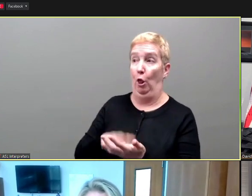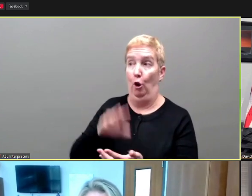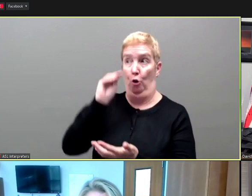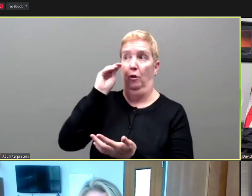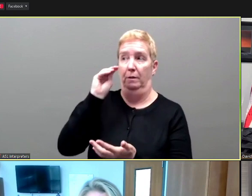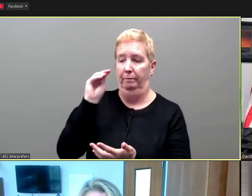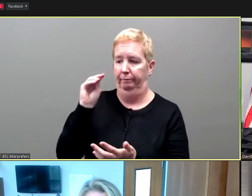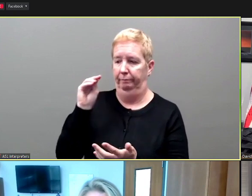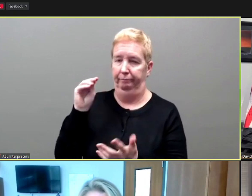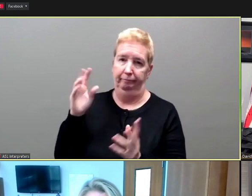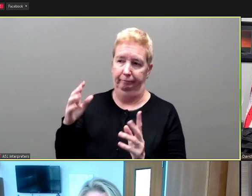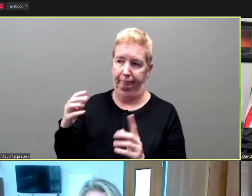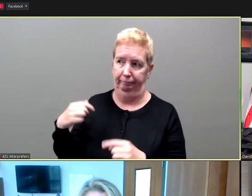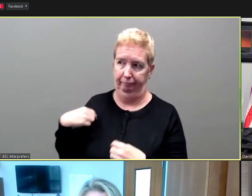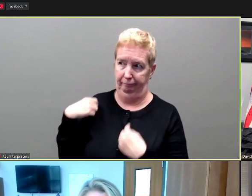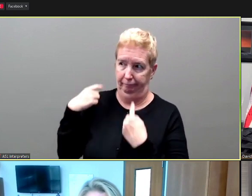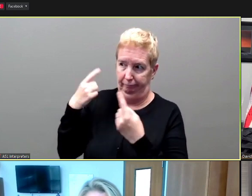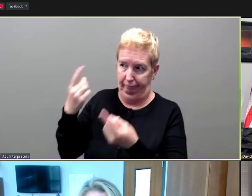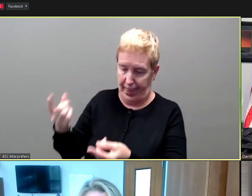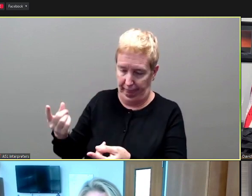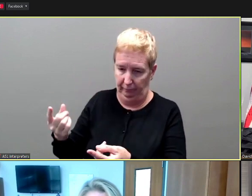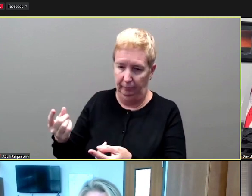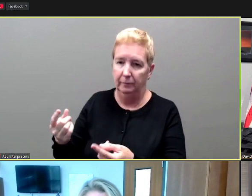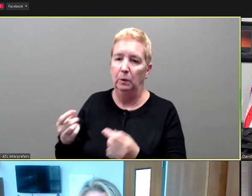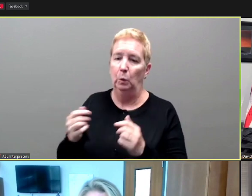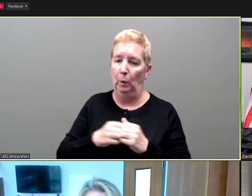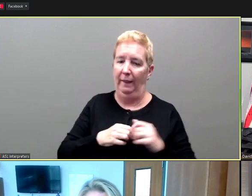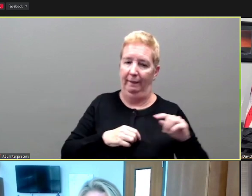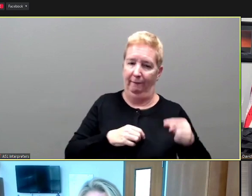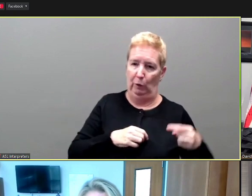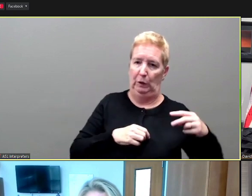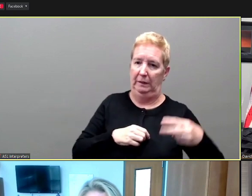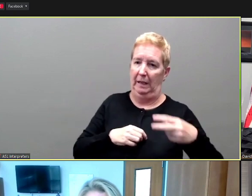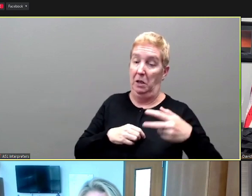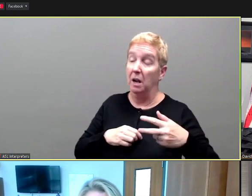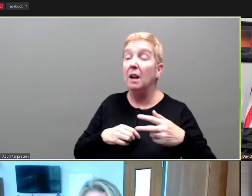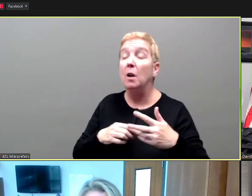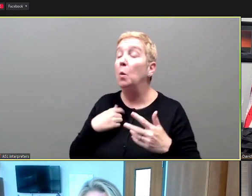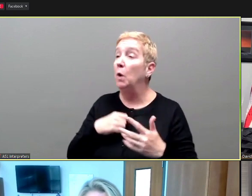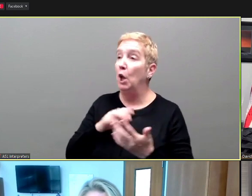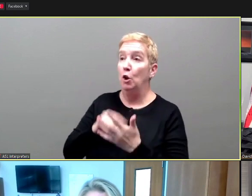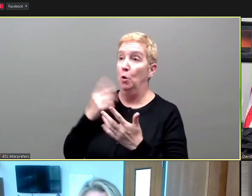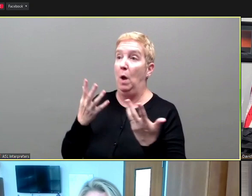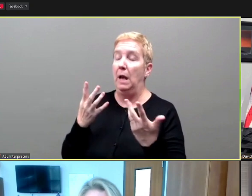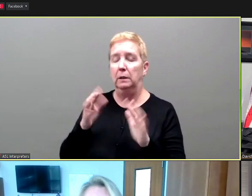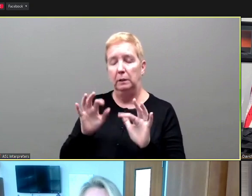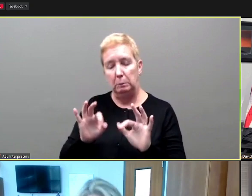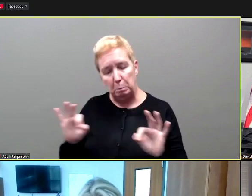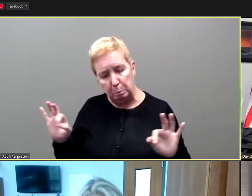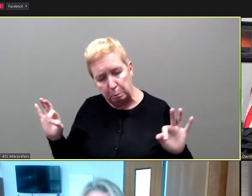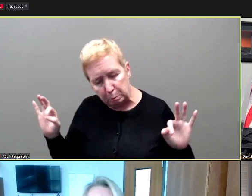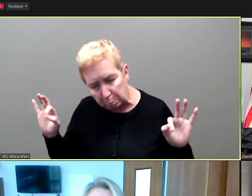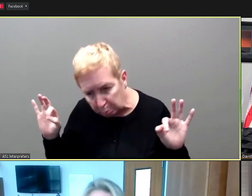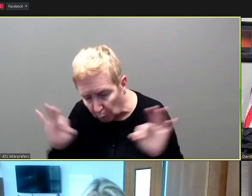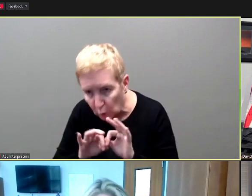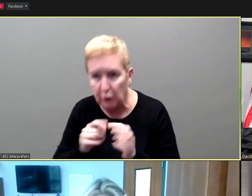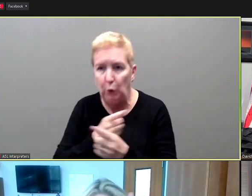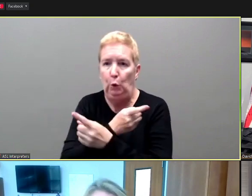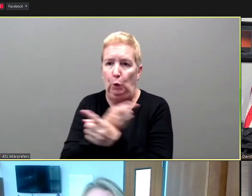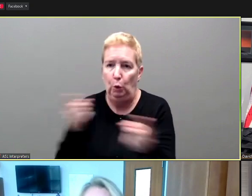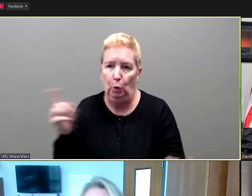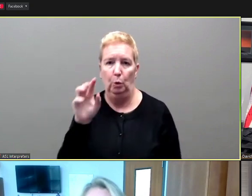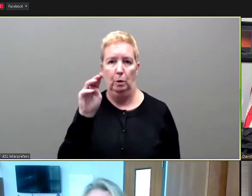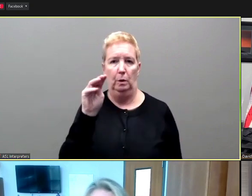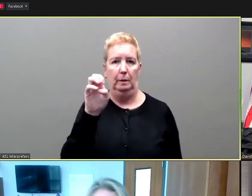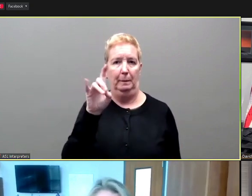the first part of our vaccination effort was that the media plays a huge role in getting the word out, raising